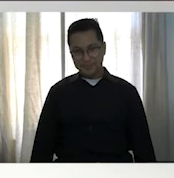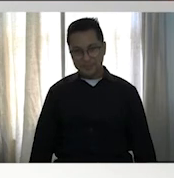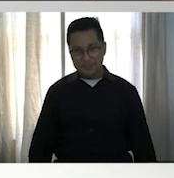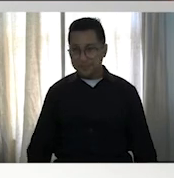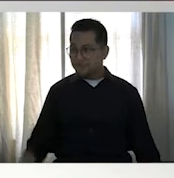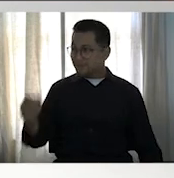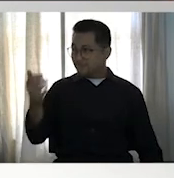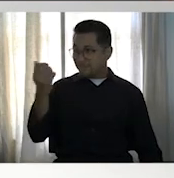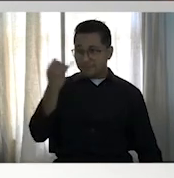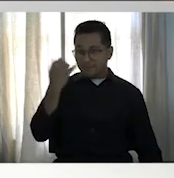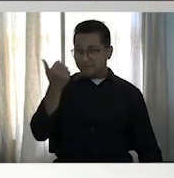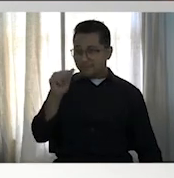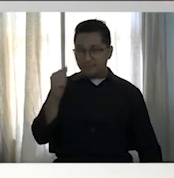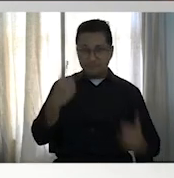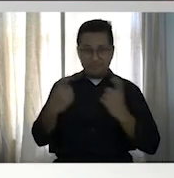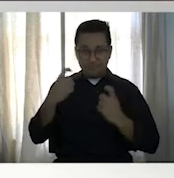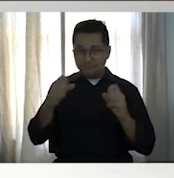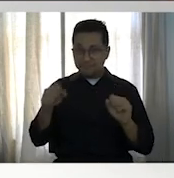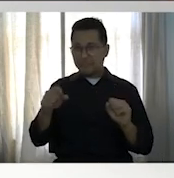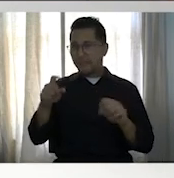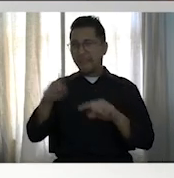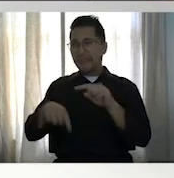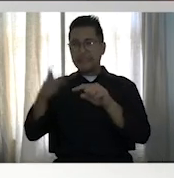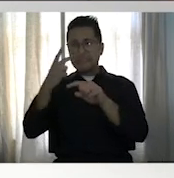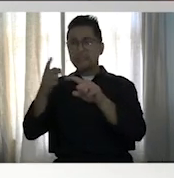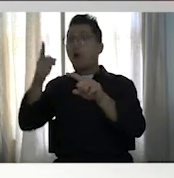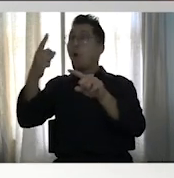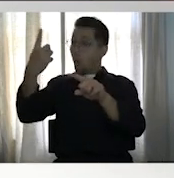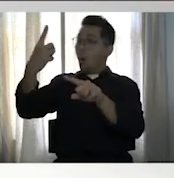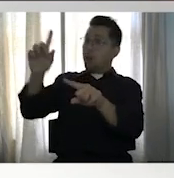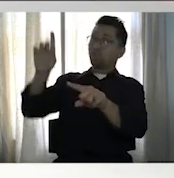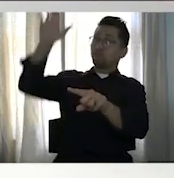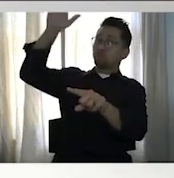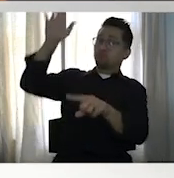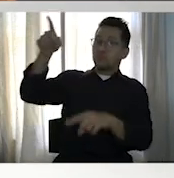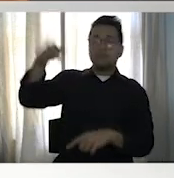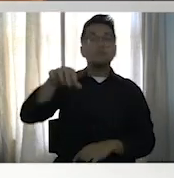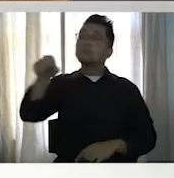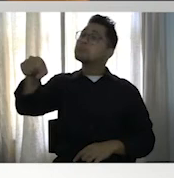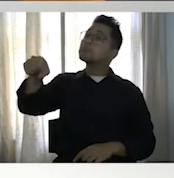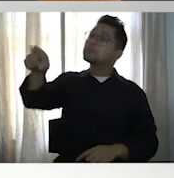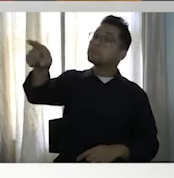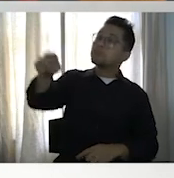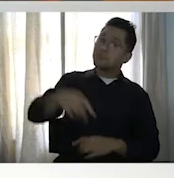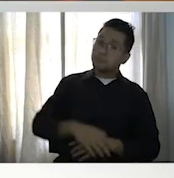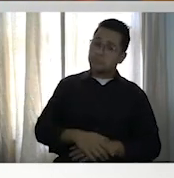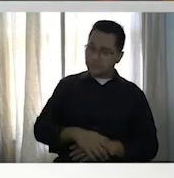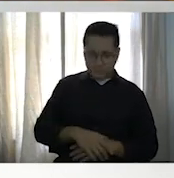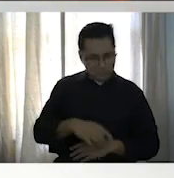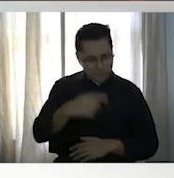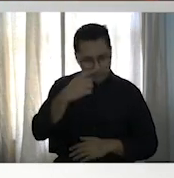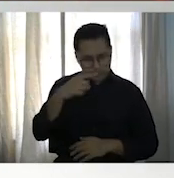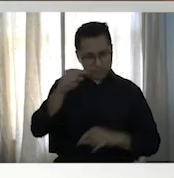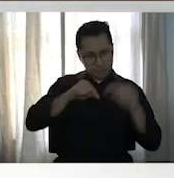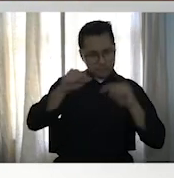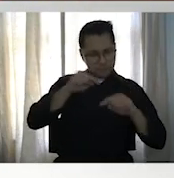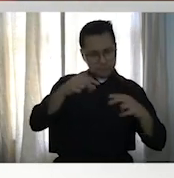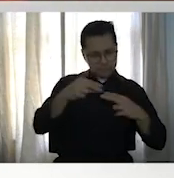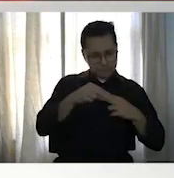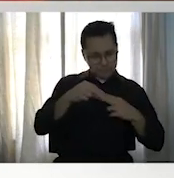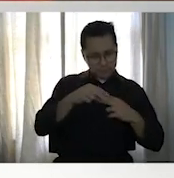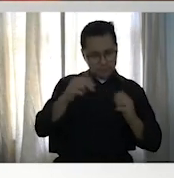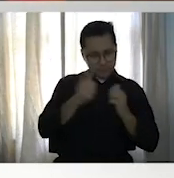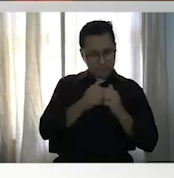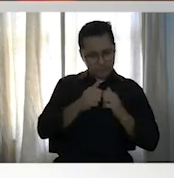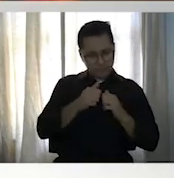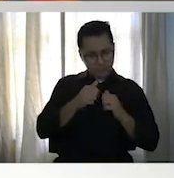If there's any questions, we can't hardly see. Oh, there's a question there. Yes. Could you go back to the slide with the